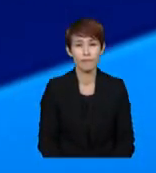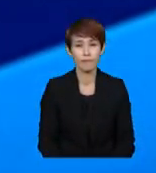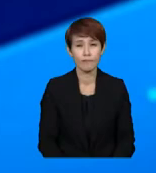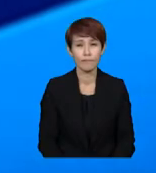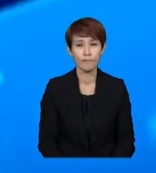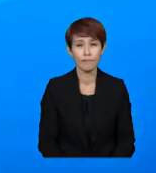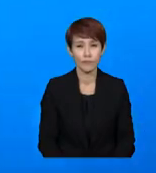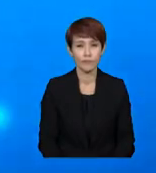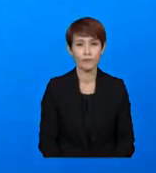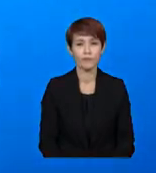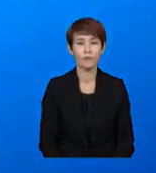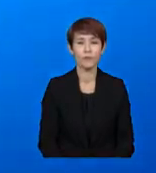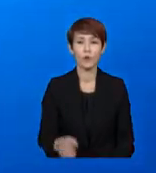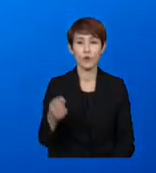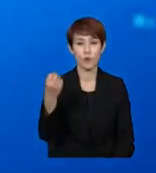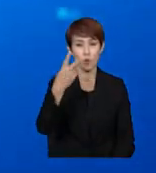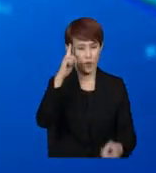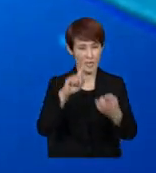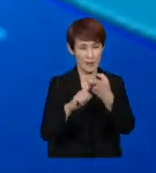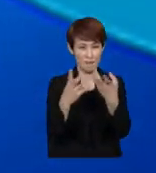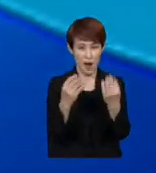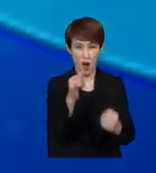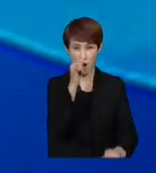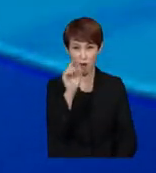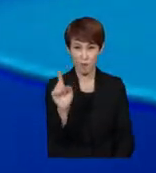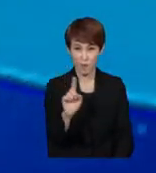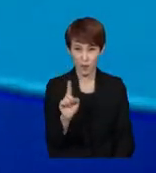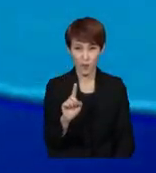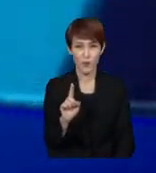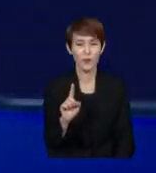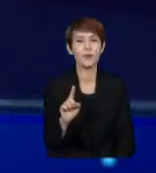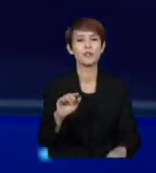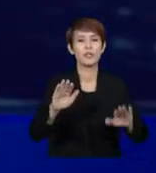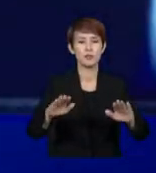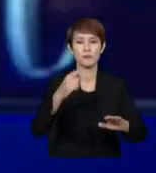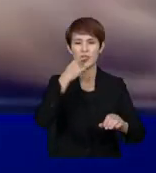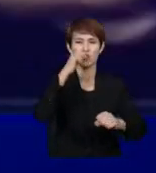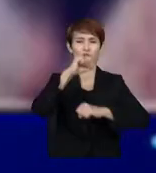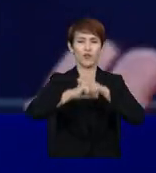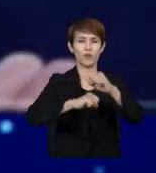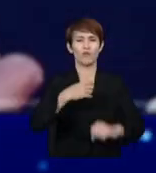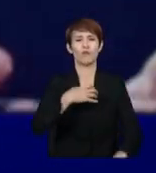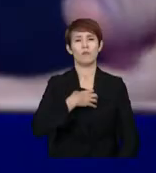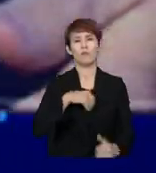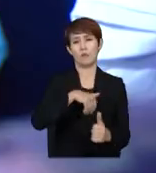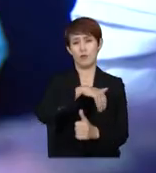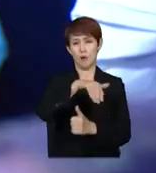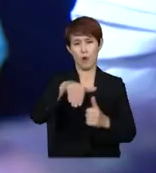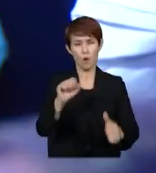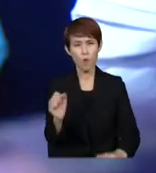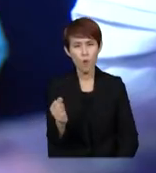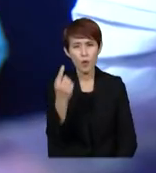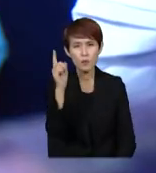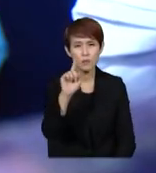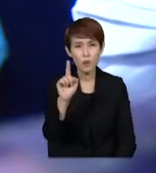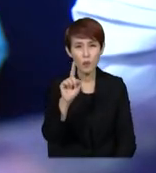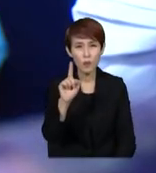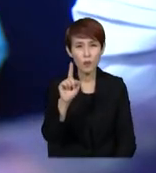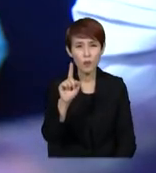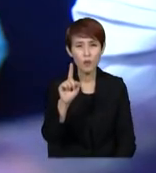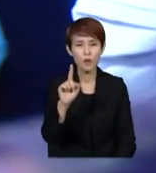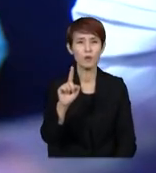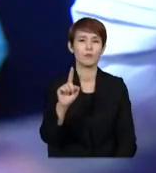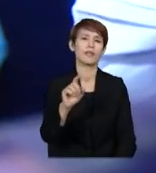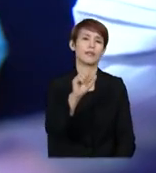identified as one of the main causes of the crisis of democracy, namely social media. And if I may, I will